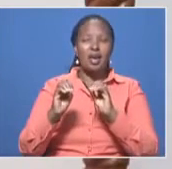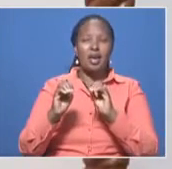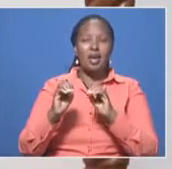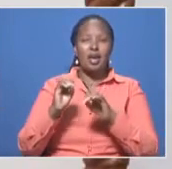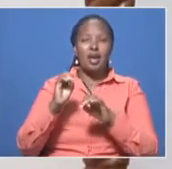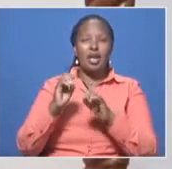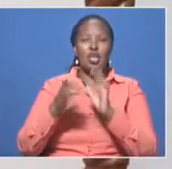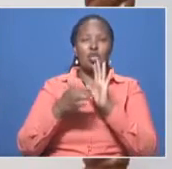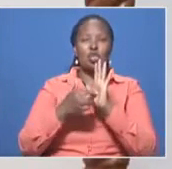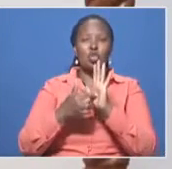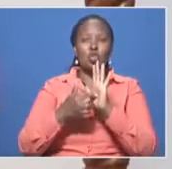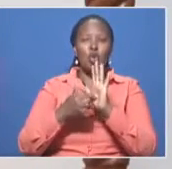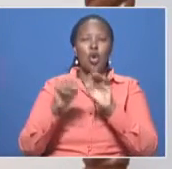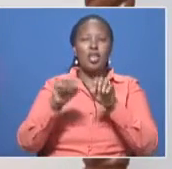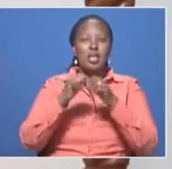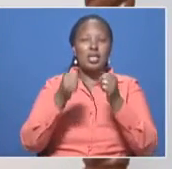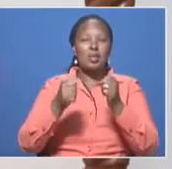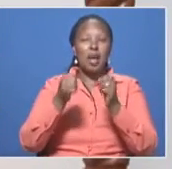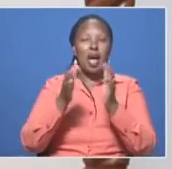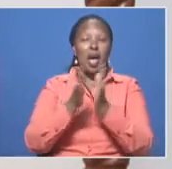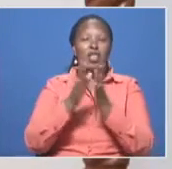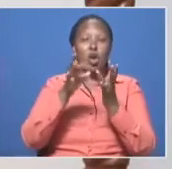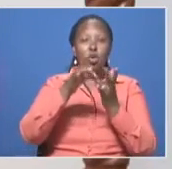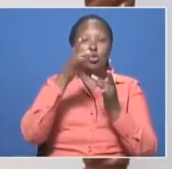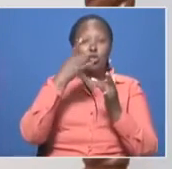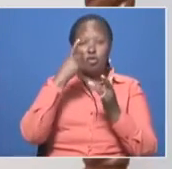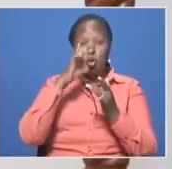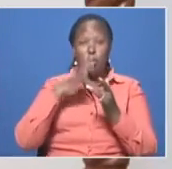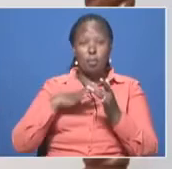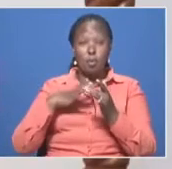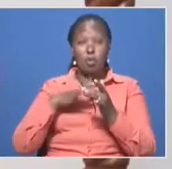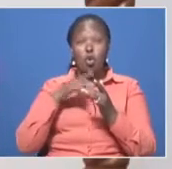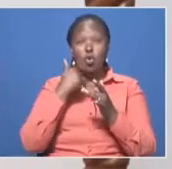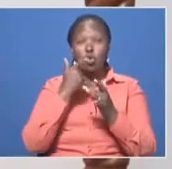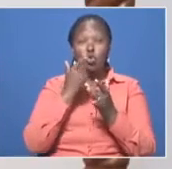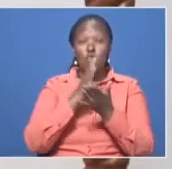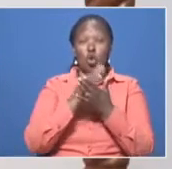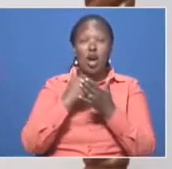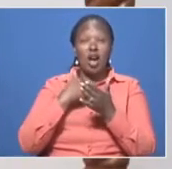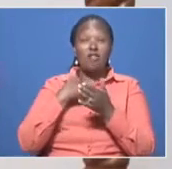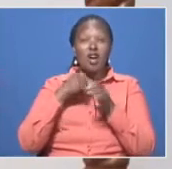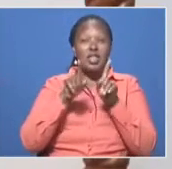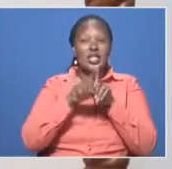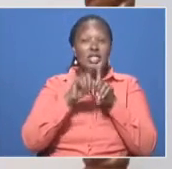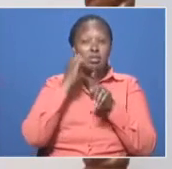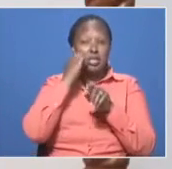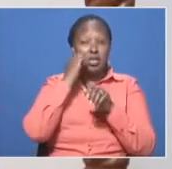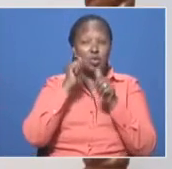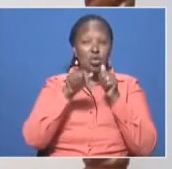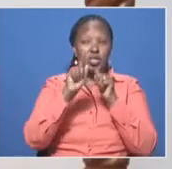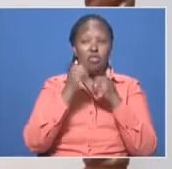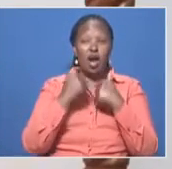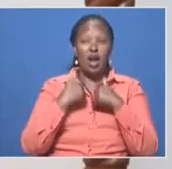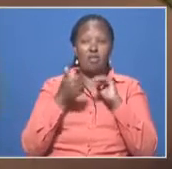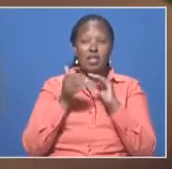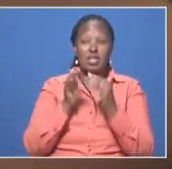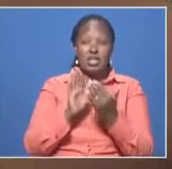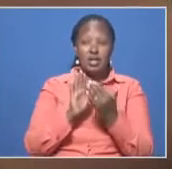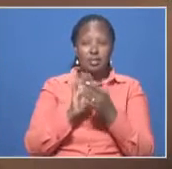and the options for people who have the kind of illness that, you know, you've had to endure?